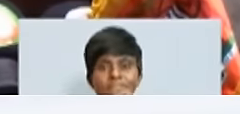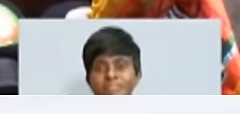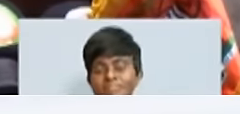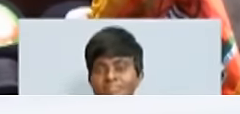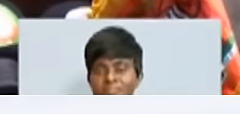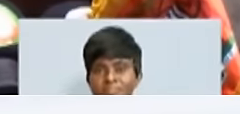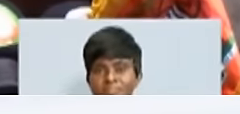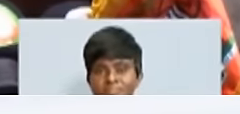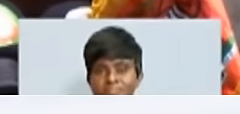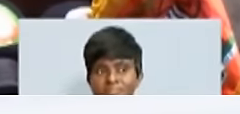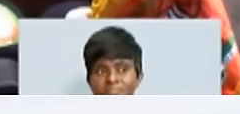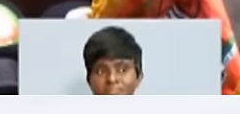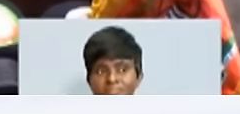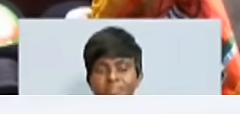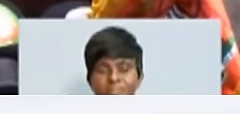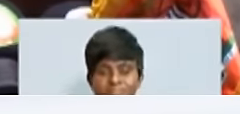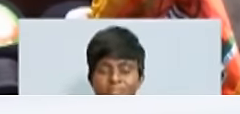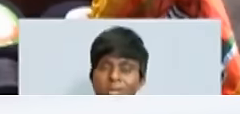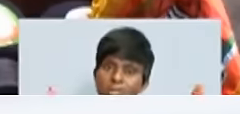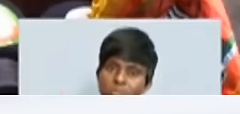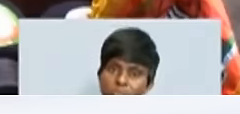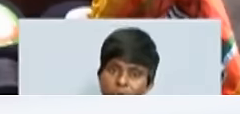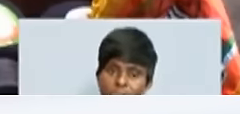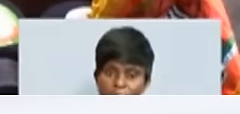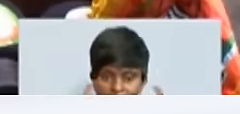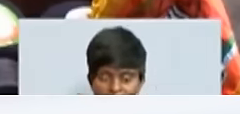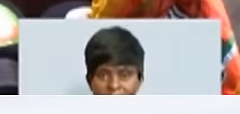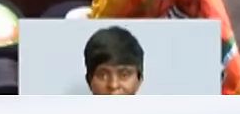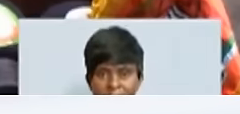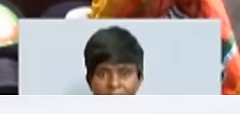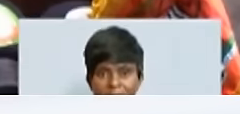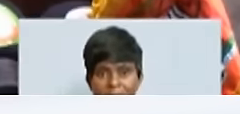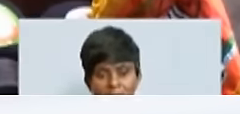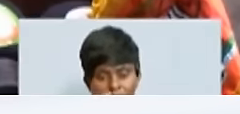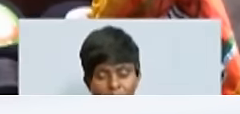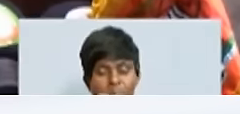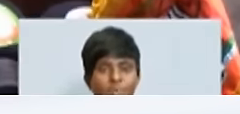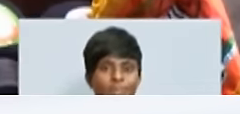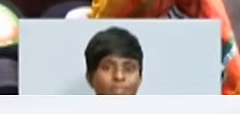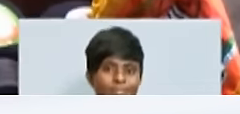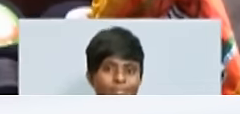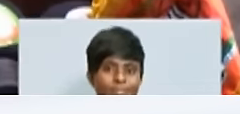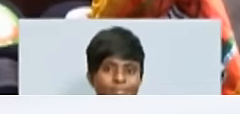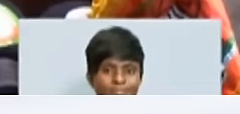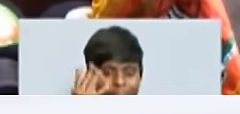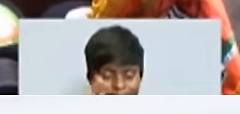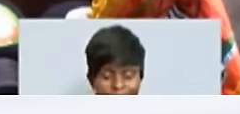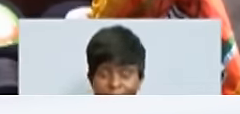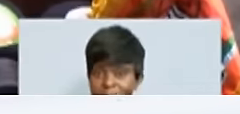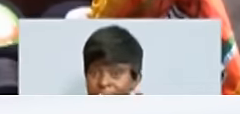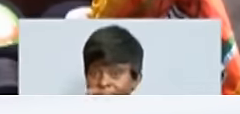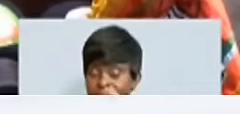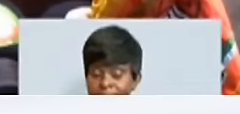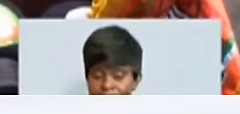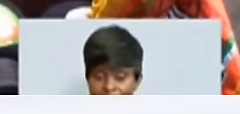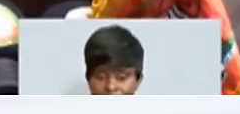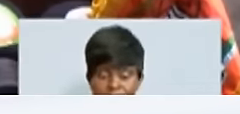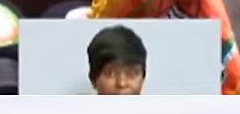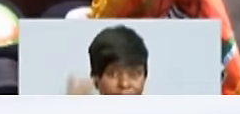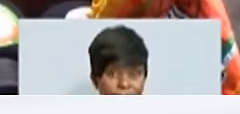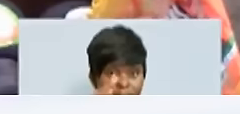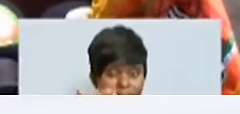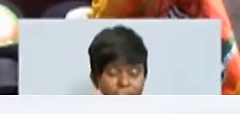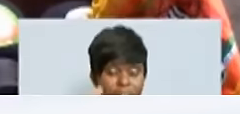micro, small, medium, large, all together. in order for them to produce throughout the